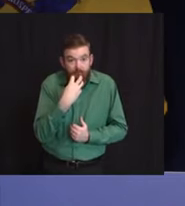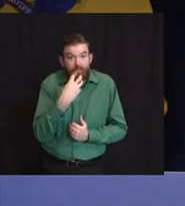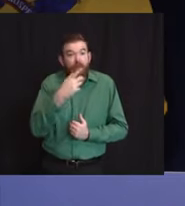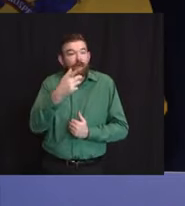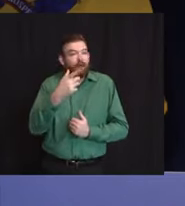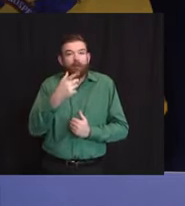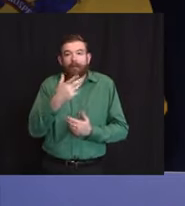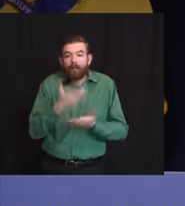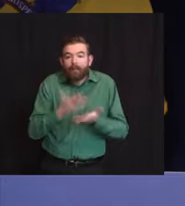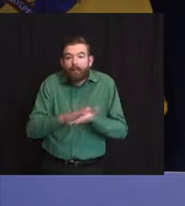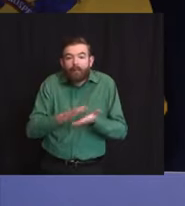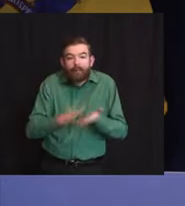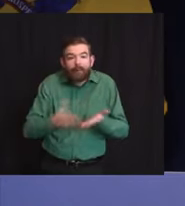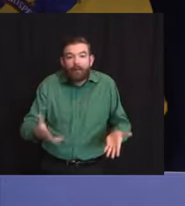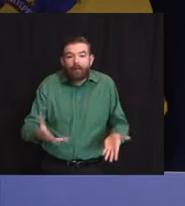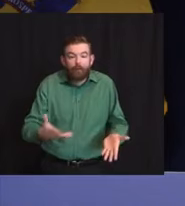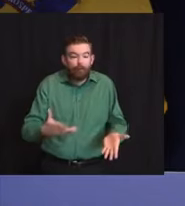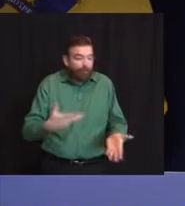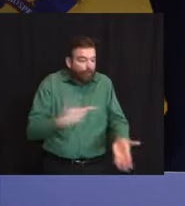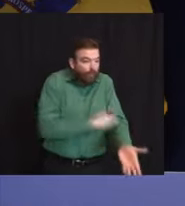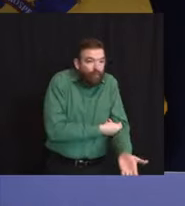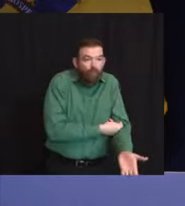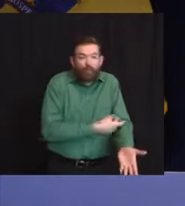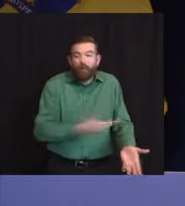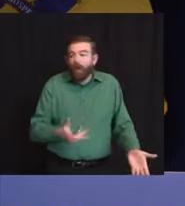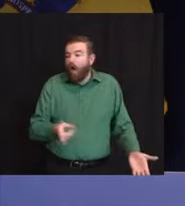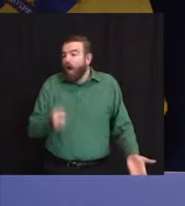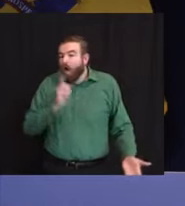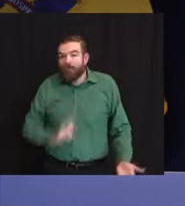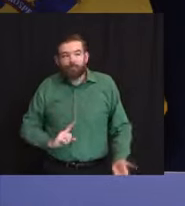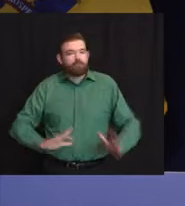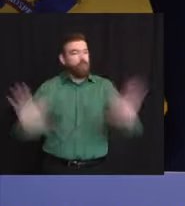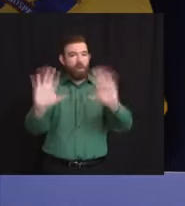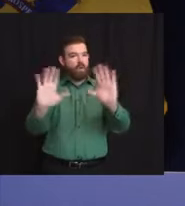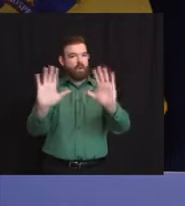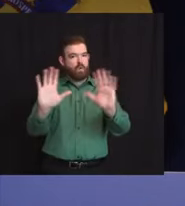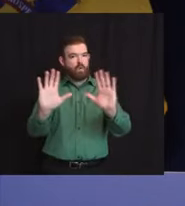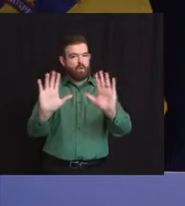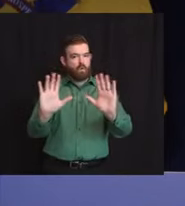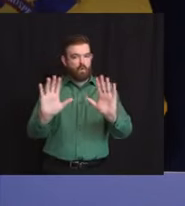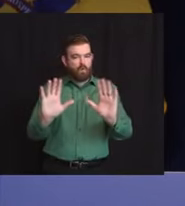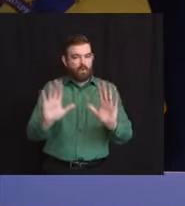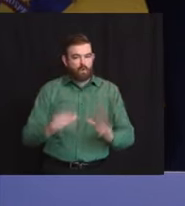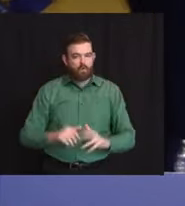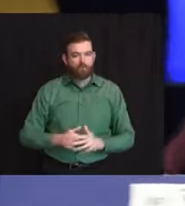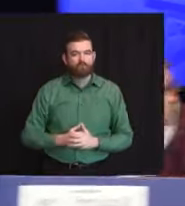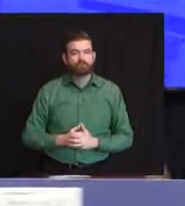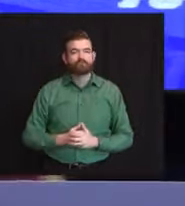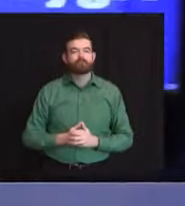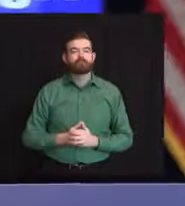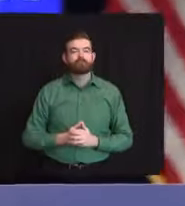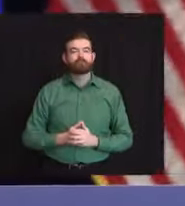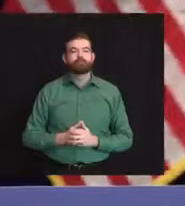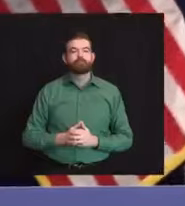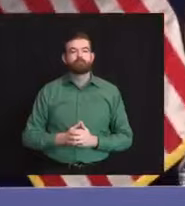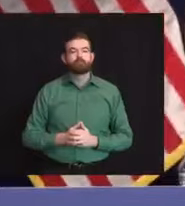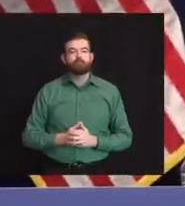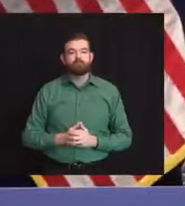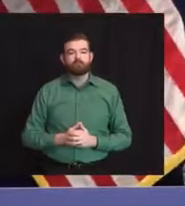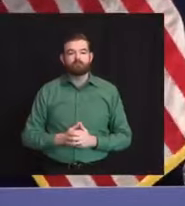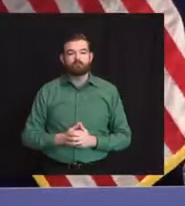maintaining social distancing. Stay connected, stay safe, and stay healthy. Thank you. Judy, thank you for that and for